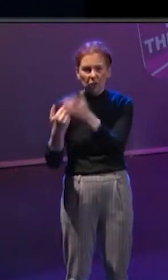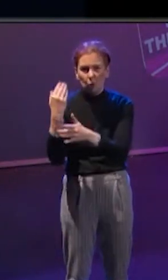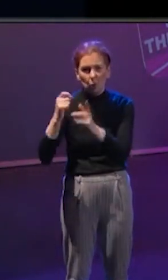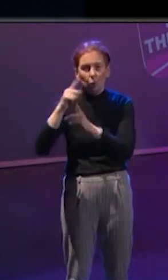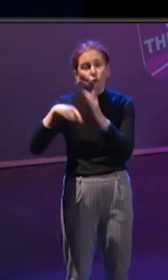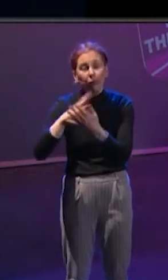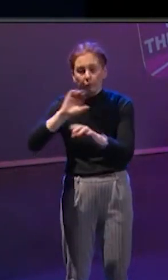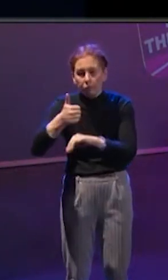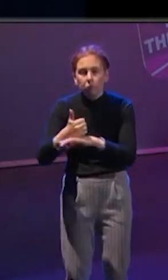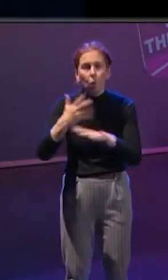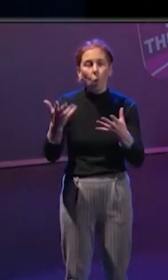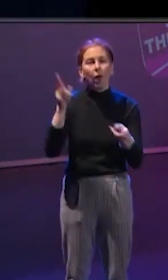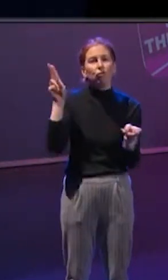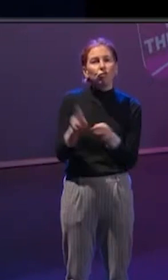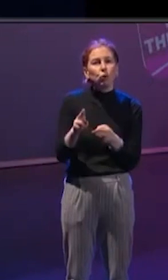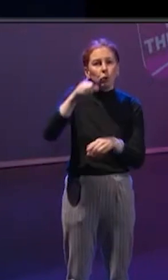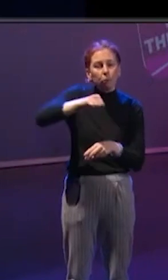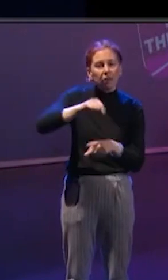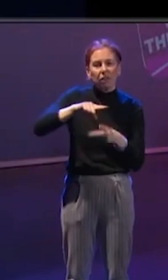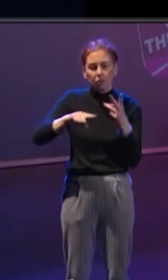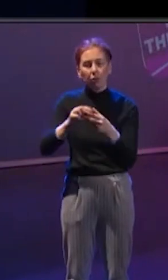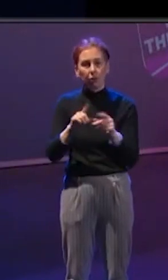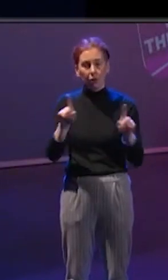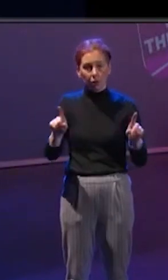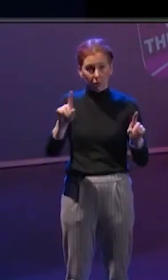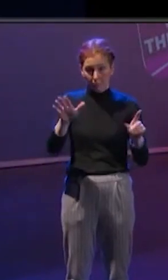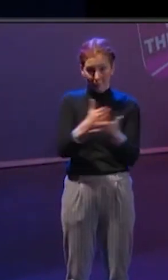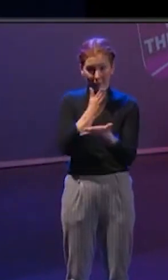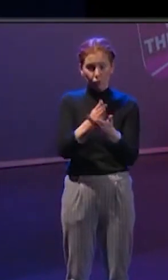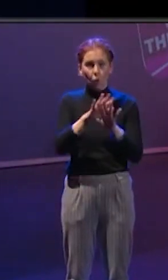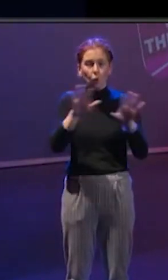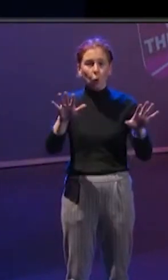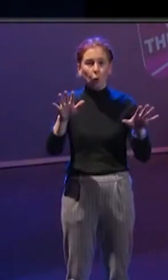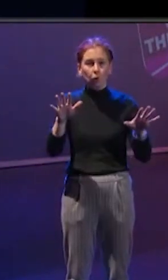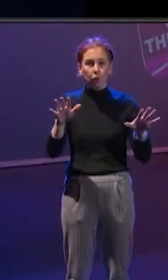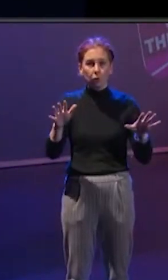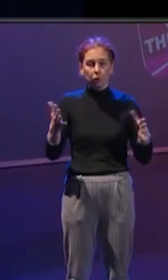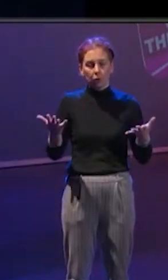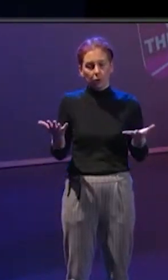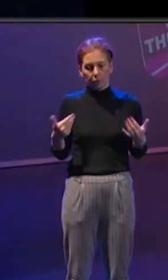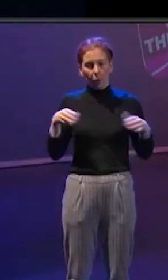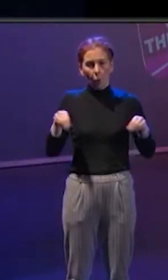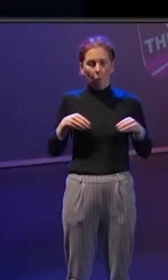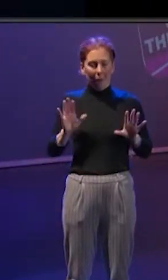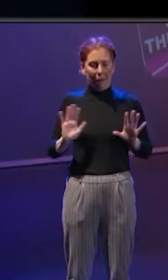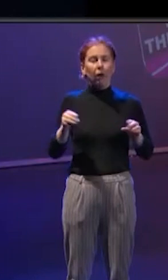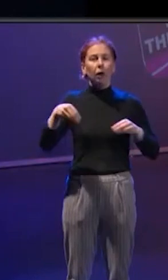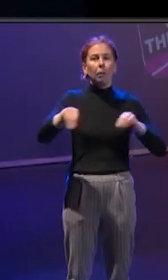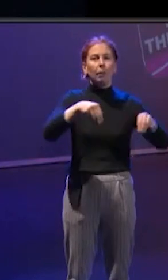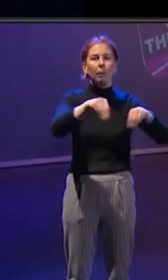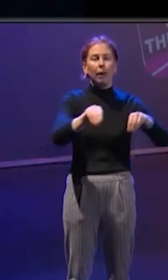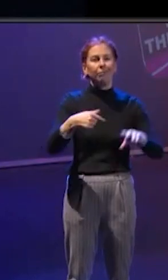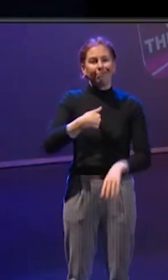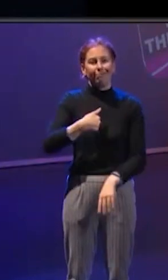budgets, is don't constantly sacrifice yourself. Sometimes you do have to build, like, you know, you need to look at what your